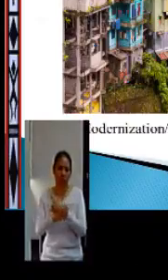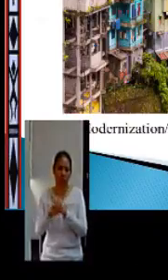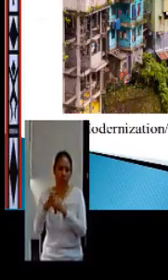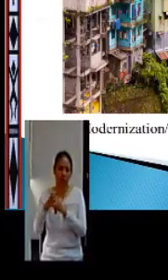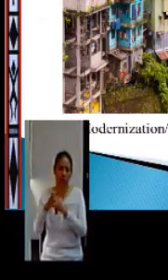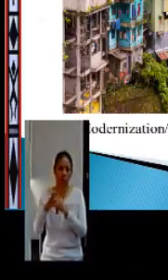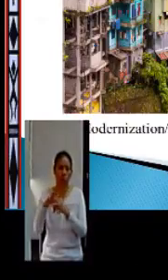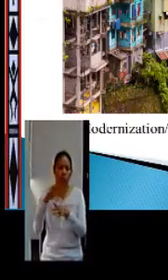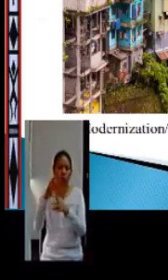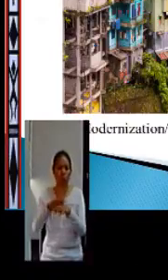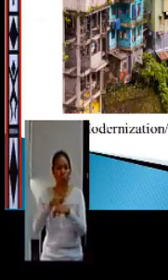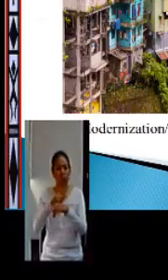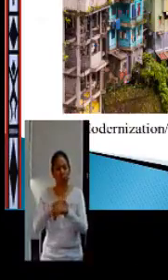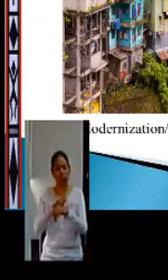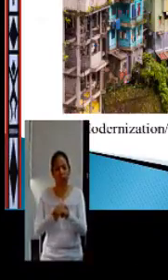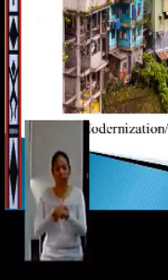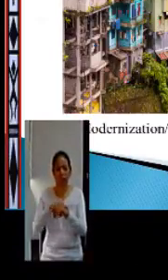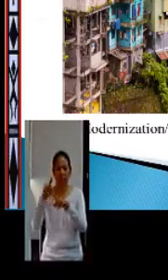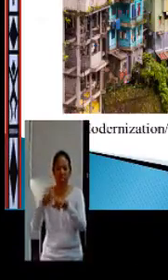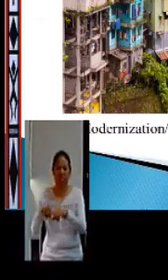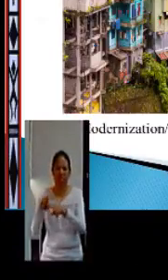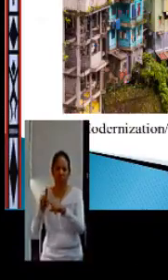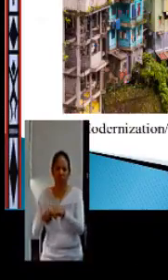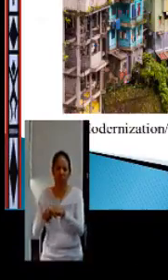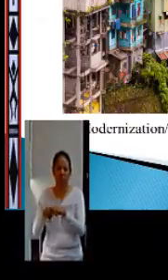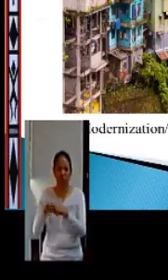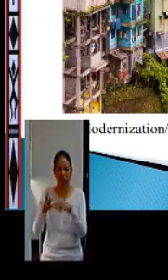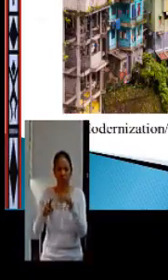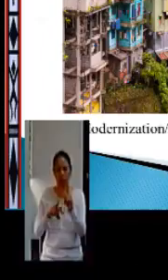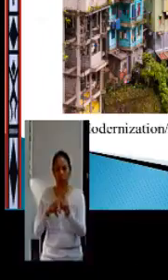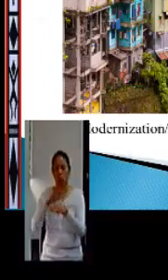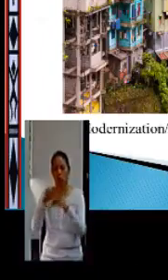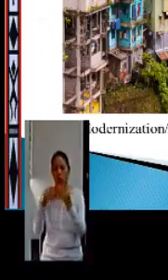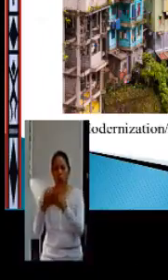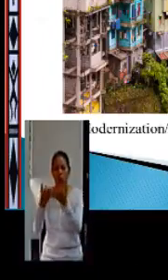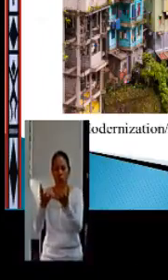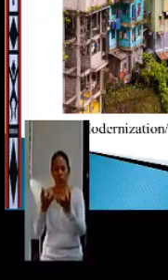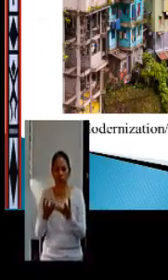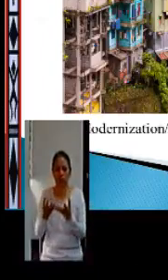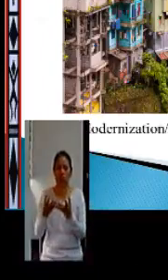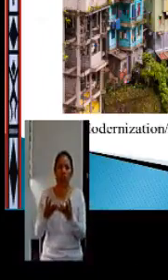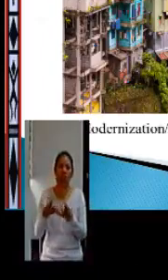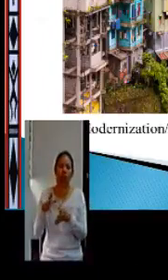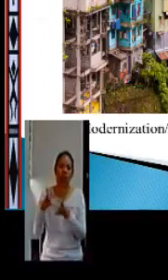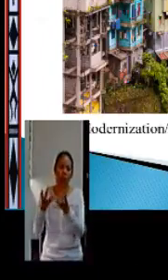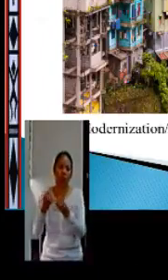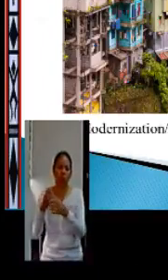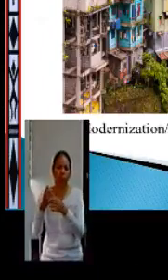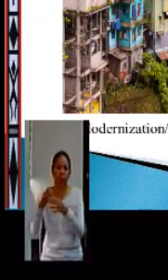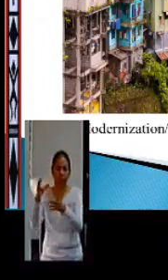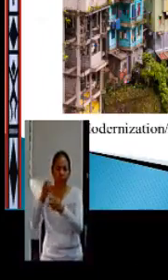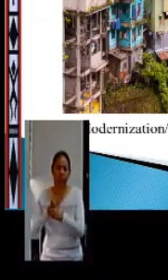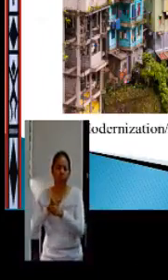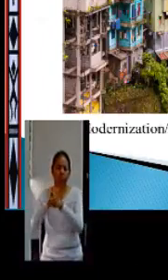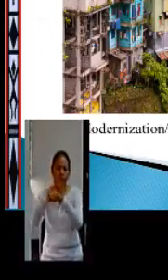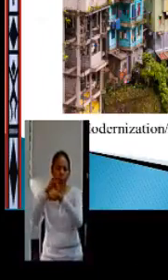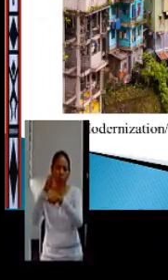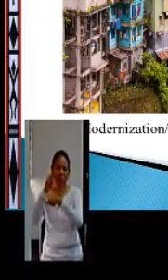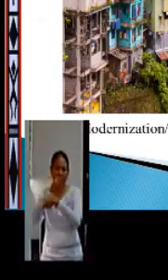ang mga tao sa aming kapaligiran. Everything they want na pwedeng makuha sa nature, they take it because of